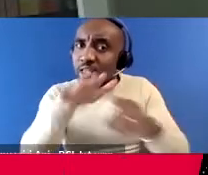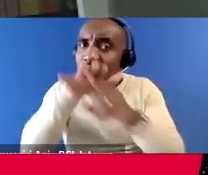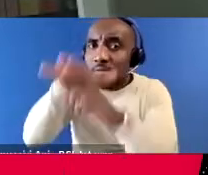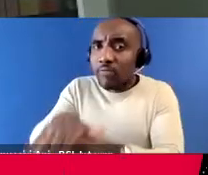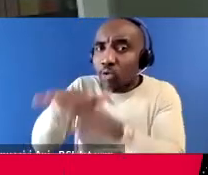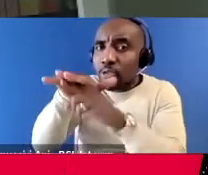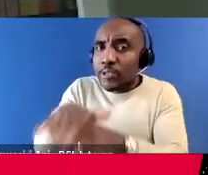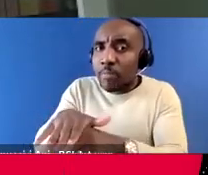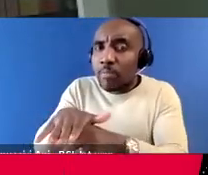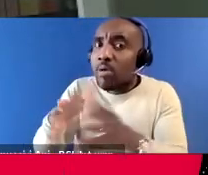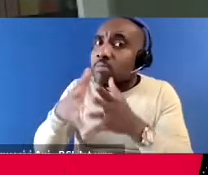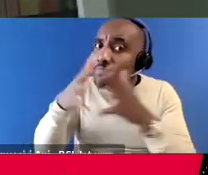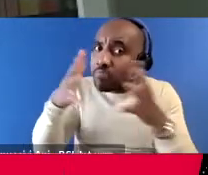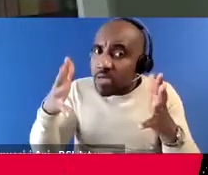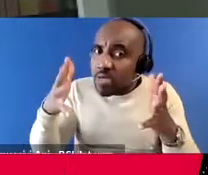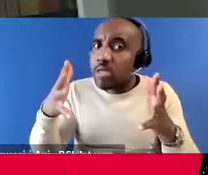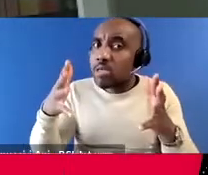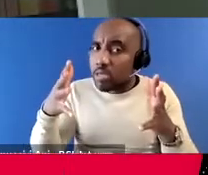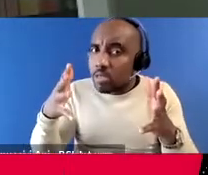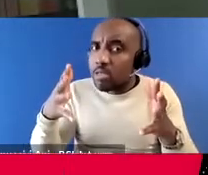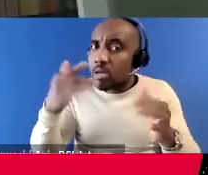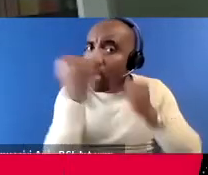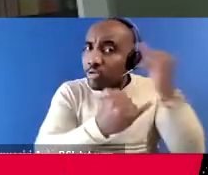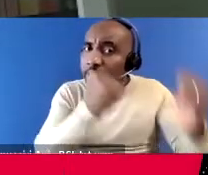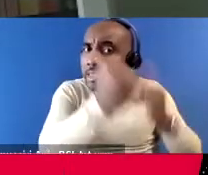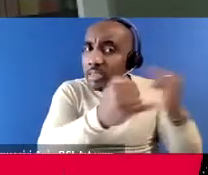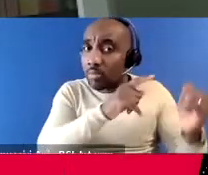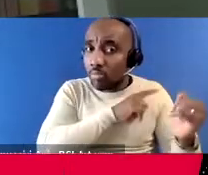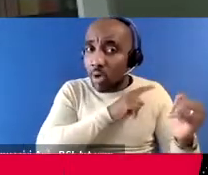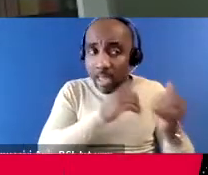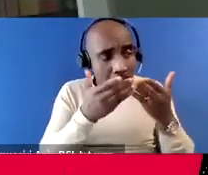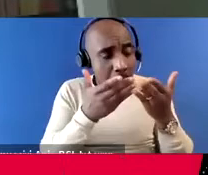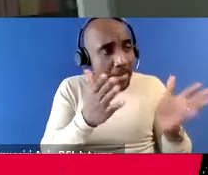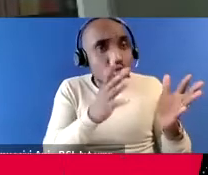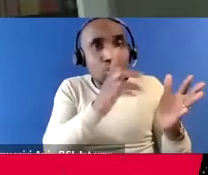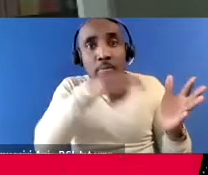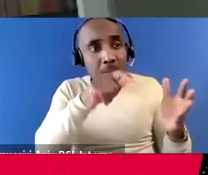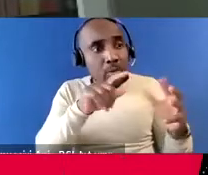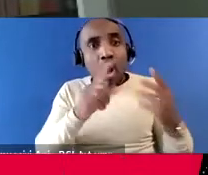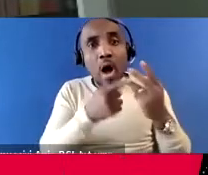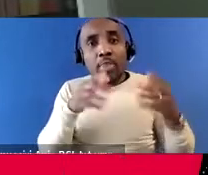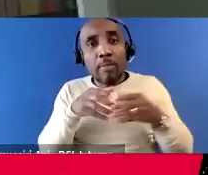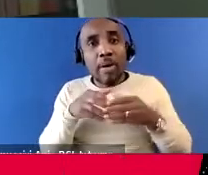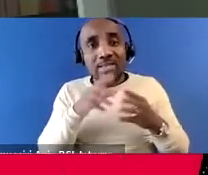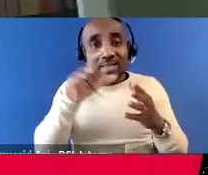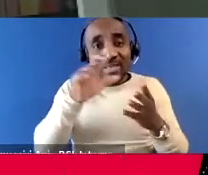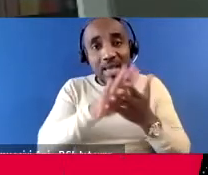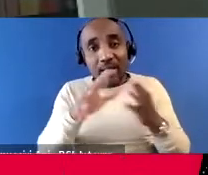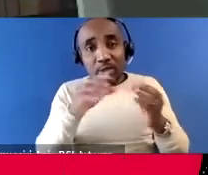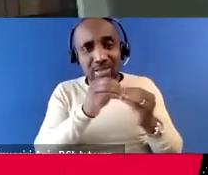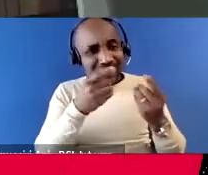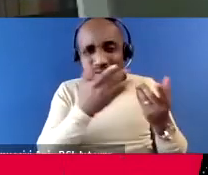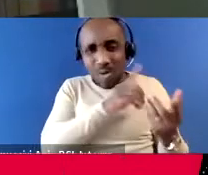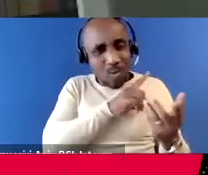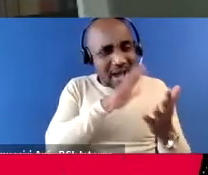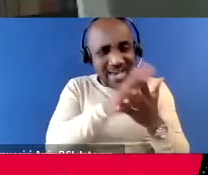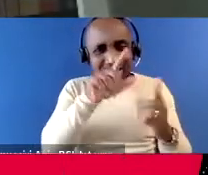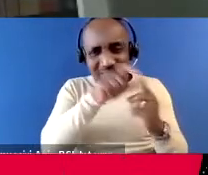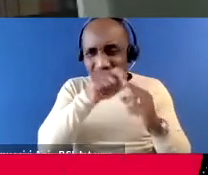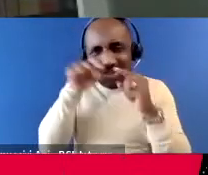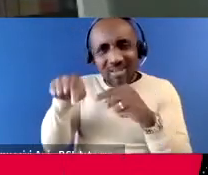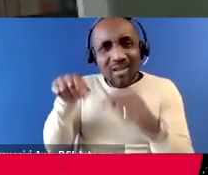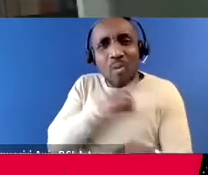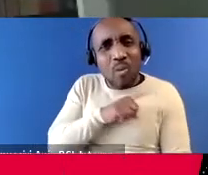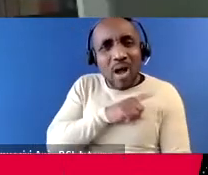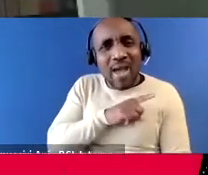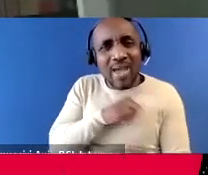There's huge criticism of the treatment of HDP, even by mainstream kind of opposition parties like the CHP. So I